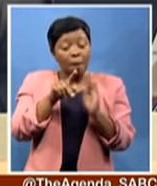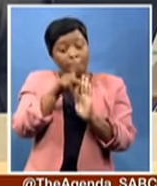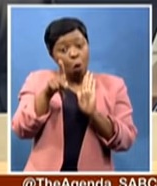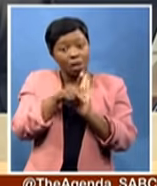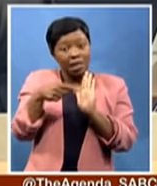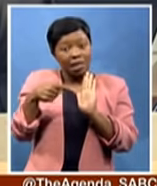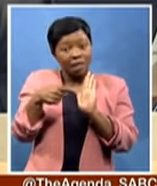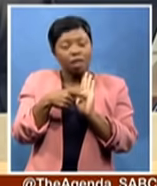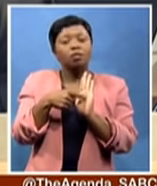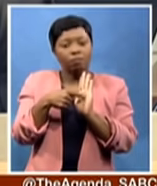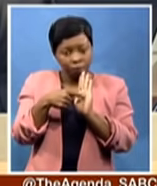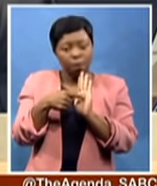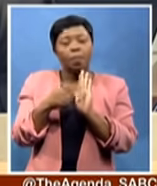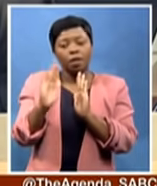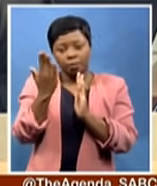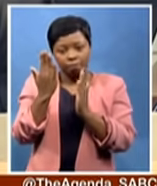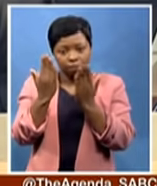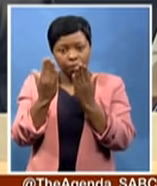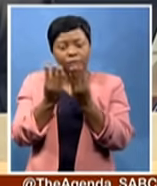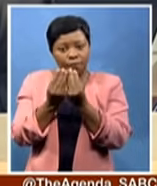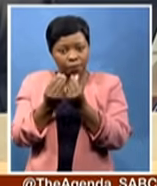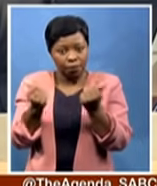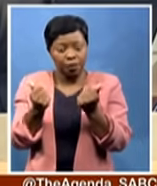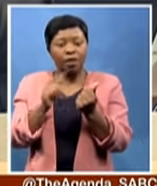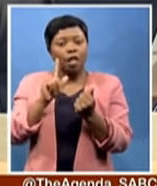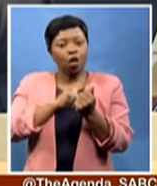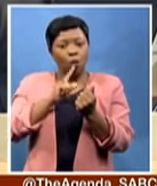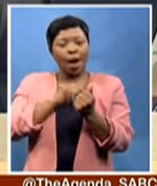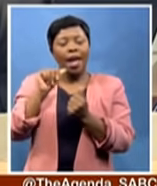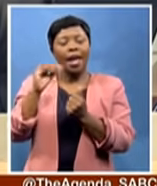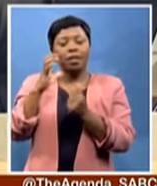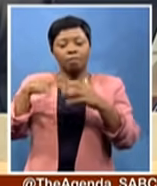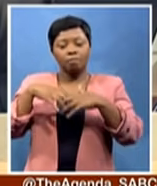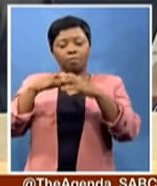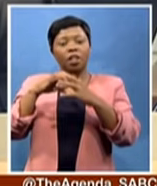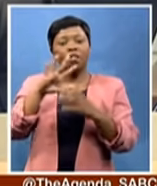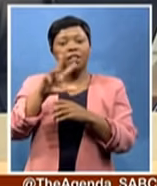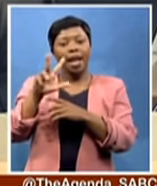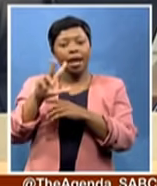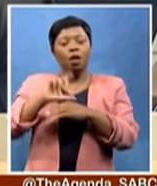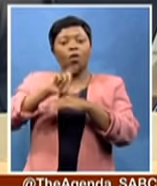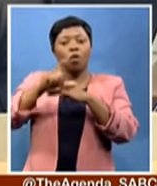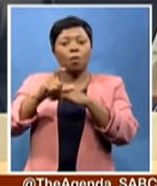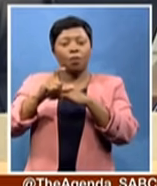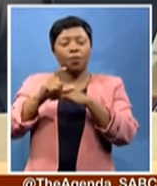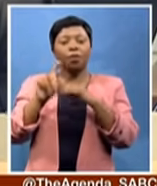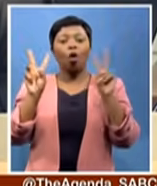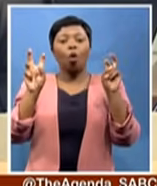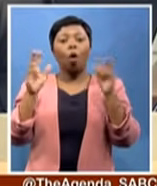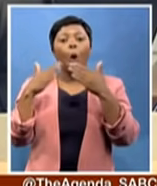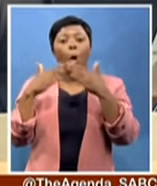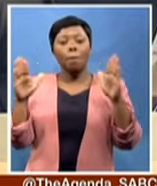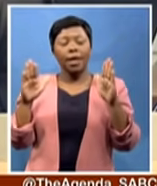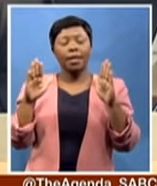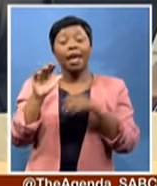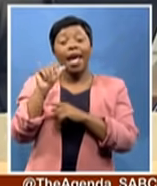52nd conference that, open quotes, the ANC should champion the introduction of